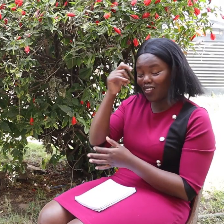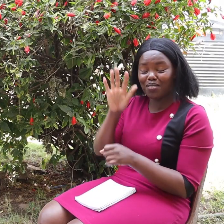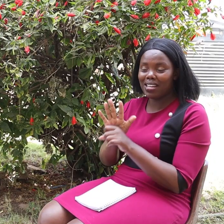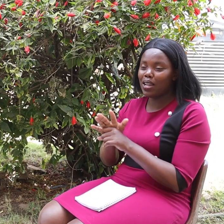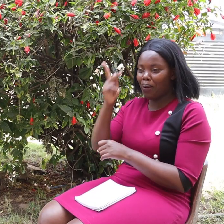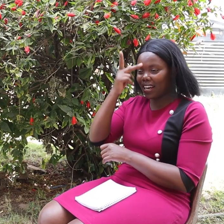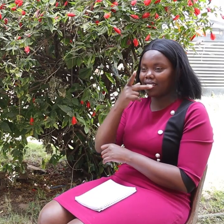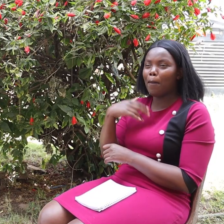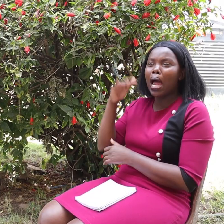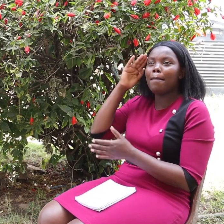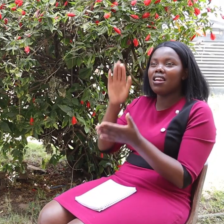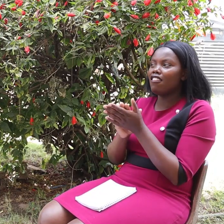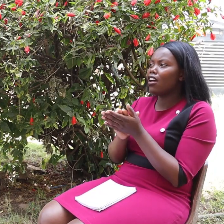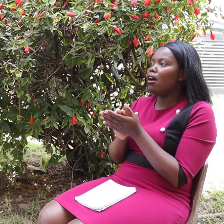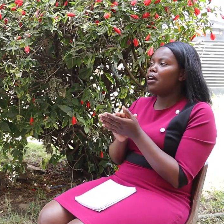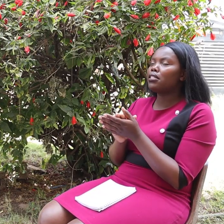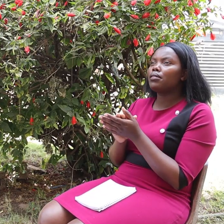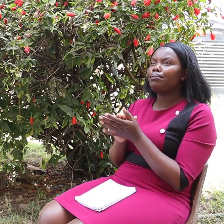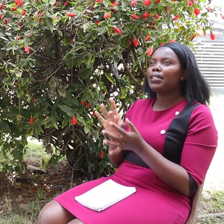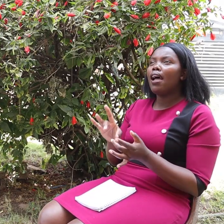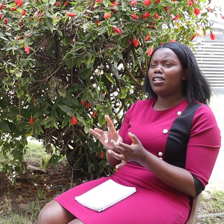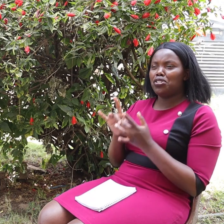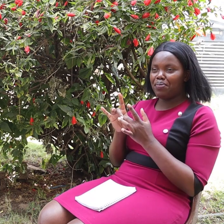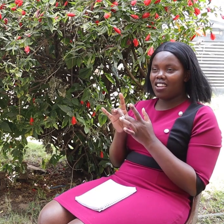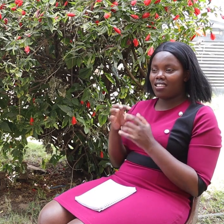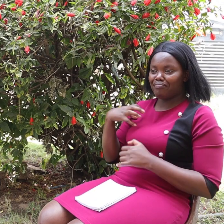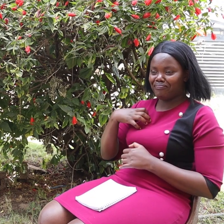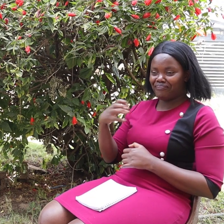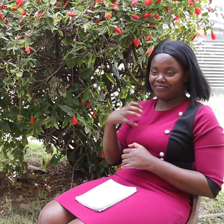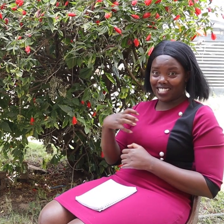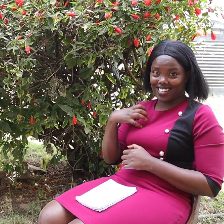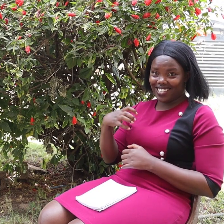Okay, true. That's interesting. It's true. Many parents,